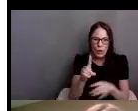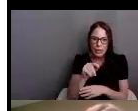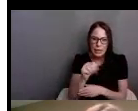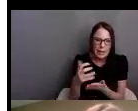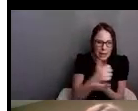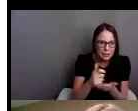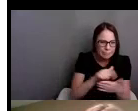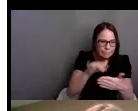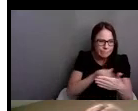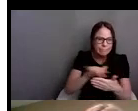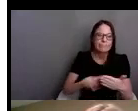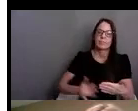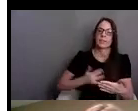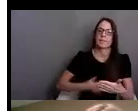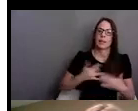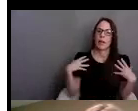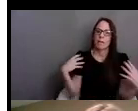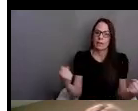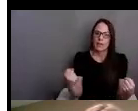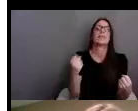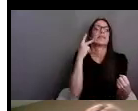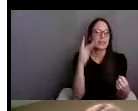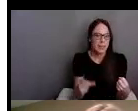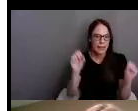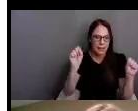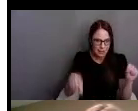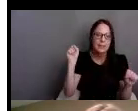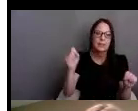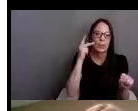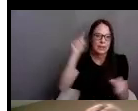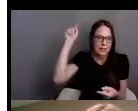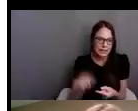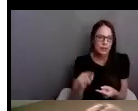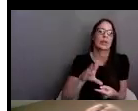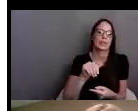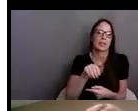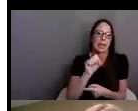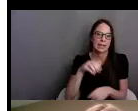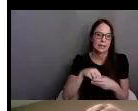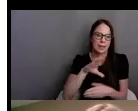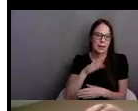being able to say that we are seeing any sort of a decrease in cases in Colorado. Next slide.